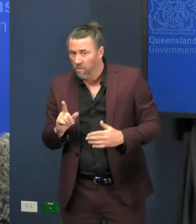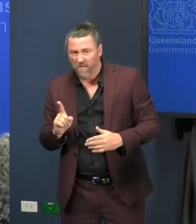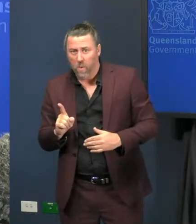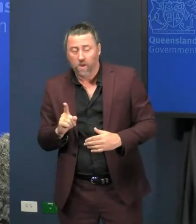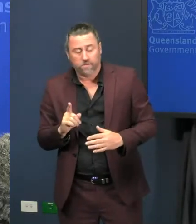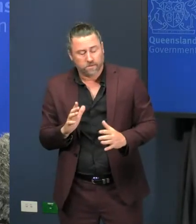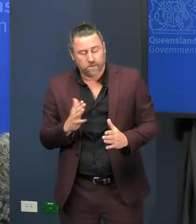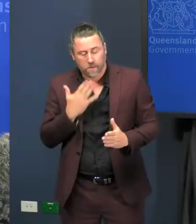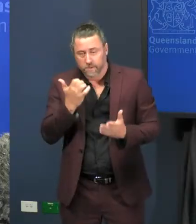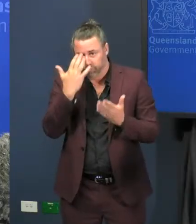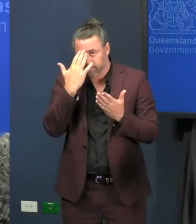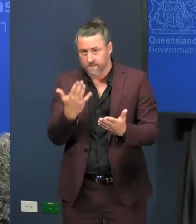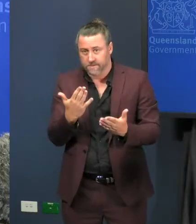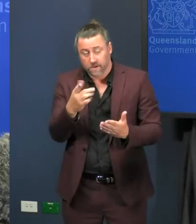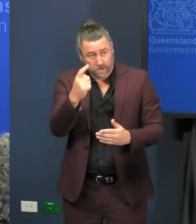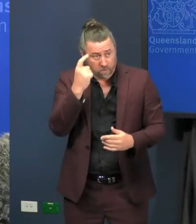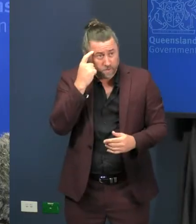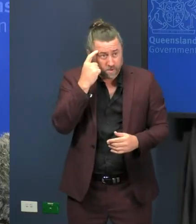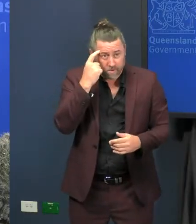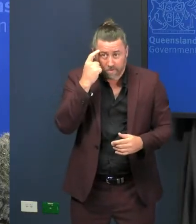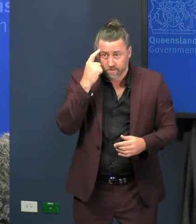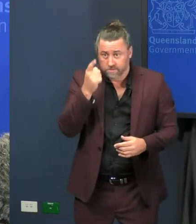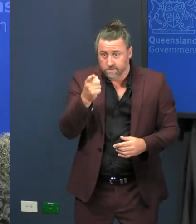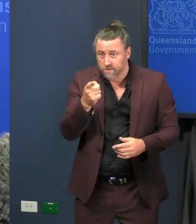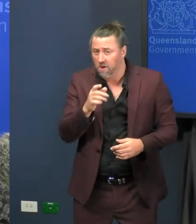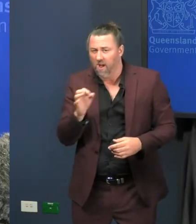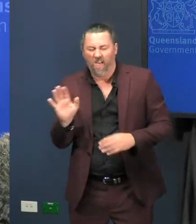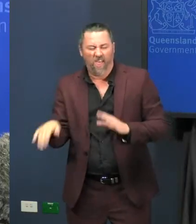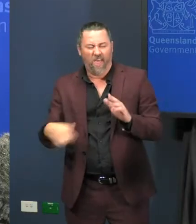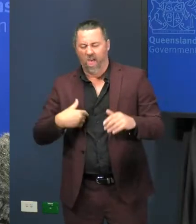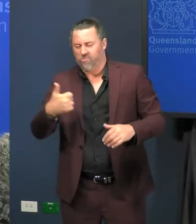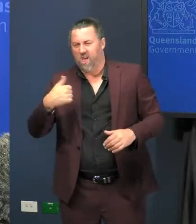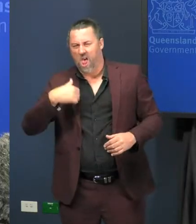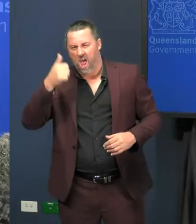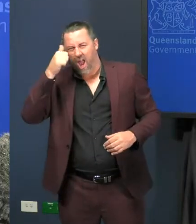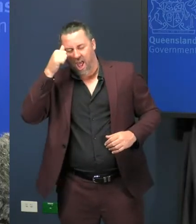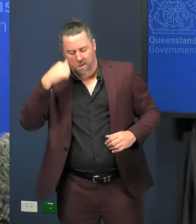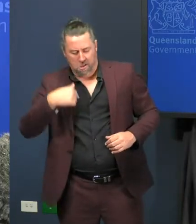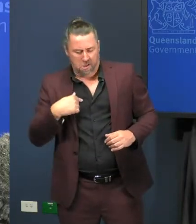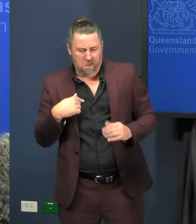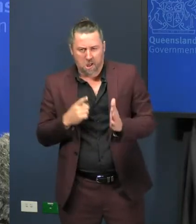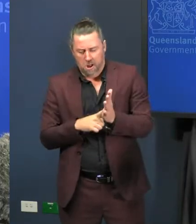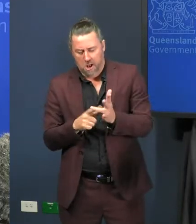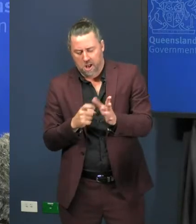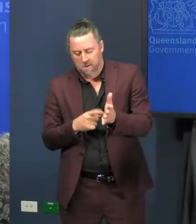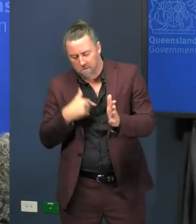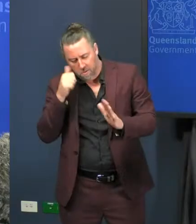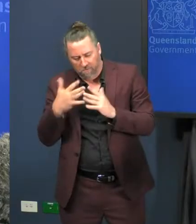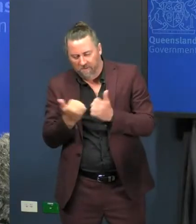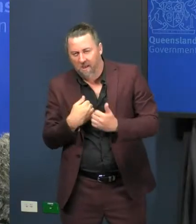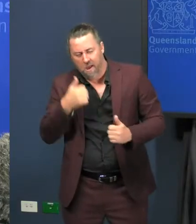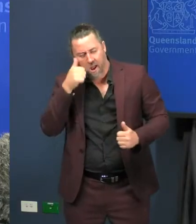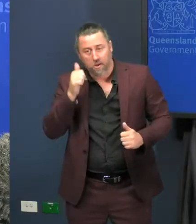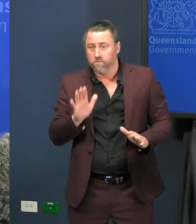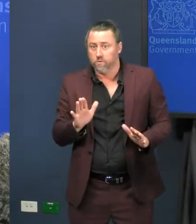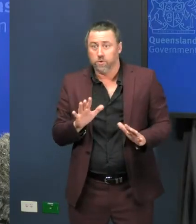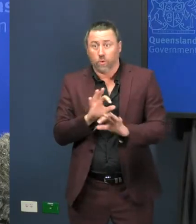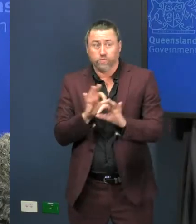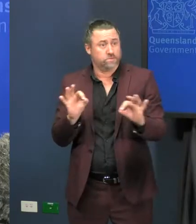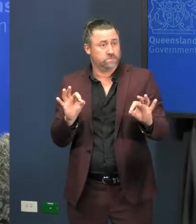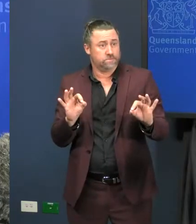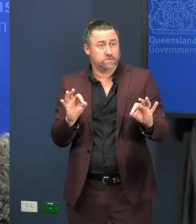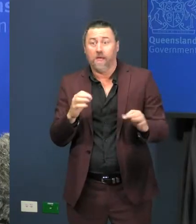and keep common sense as we see those swells increase in the days ahead. Some